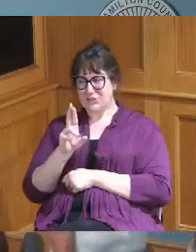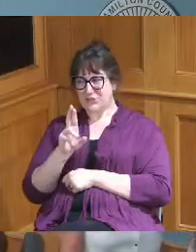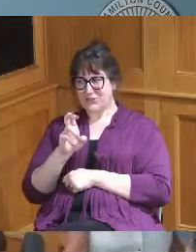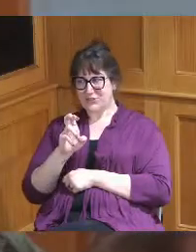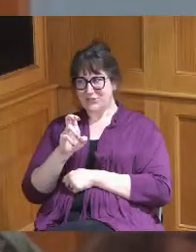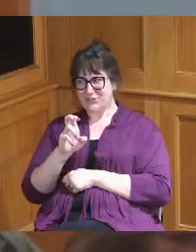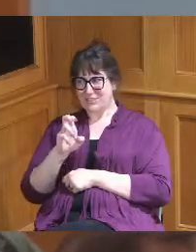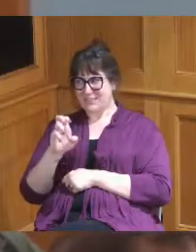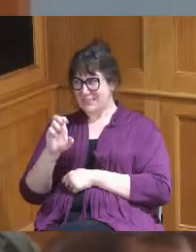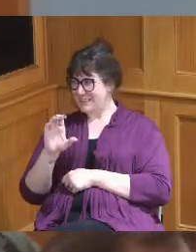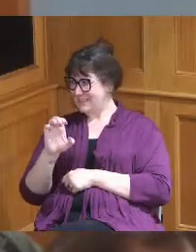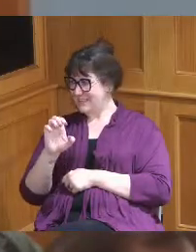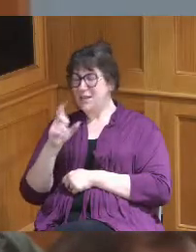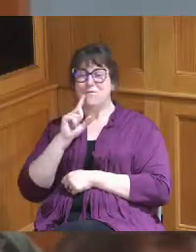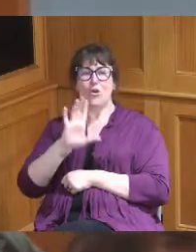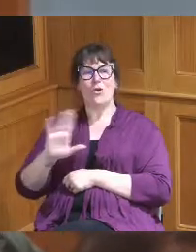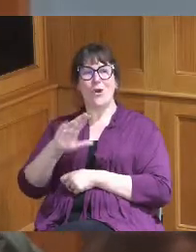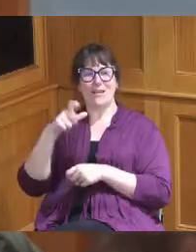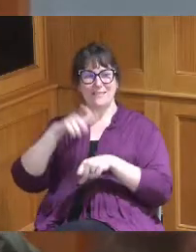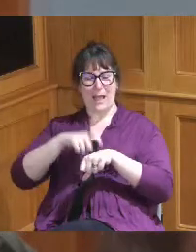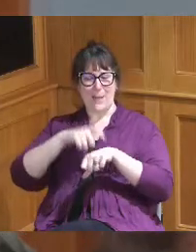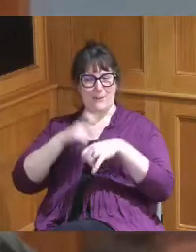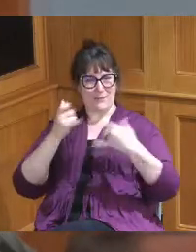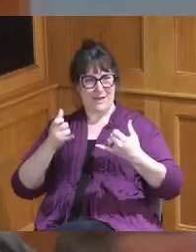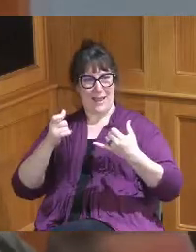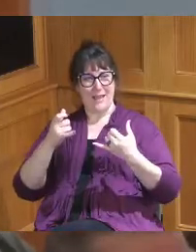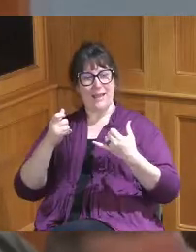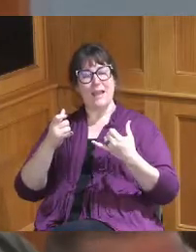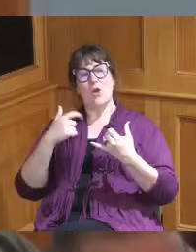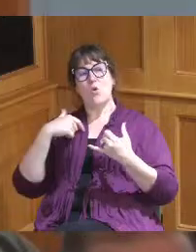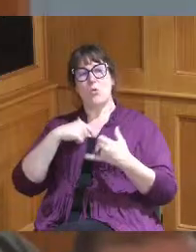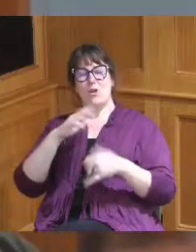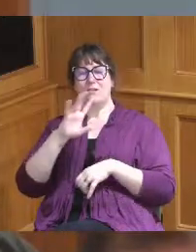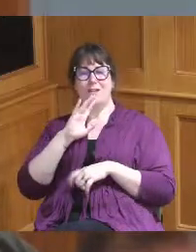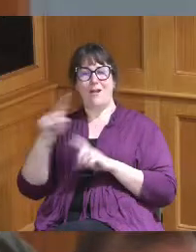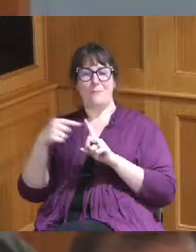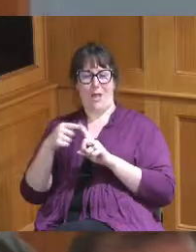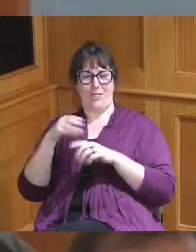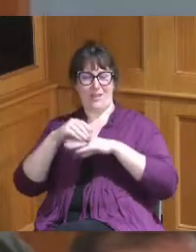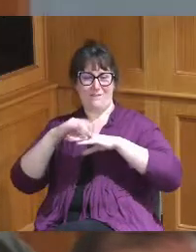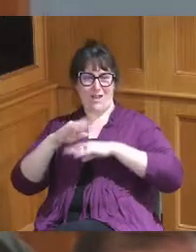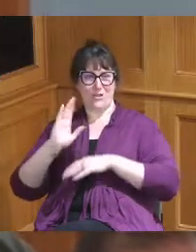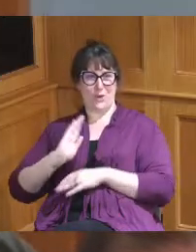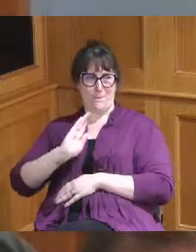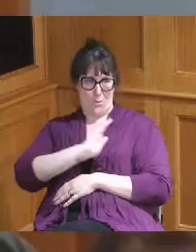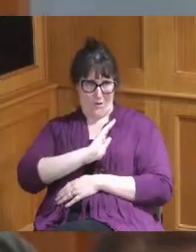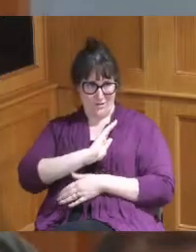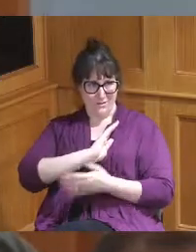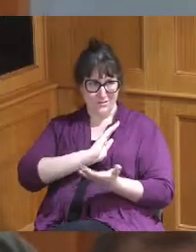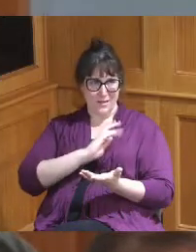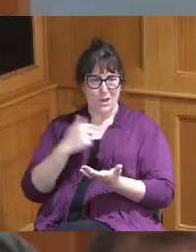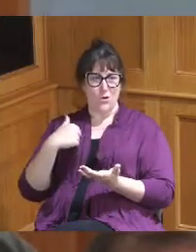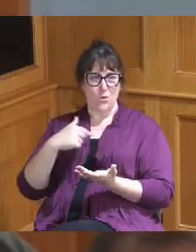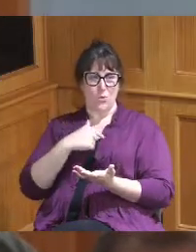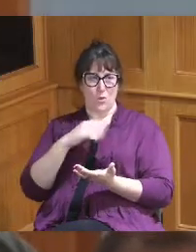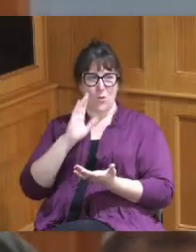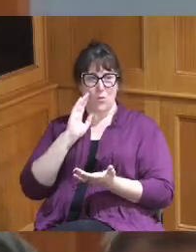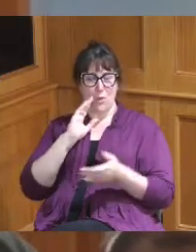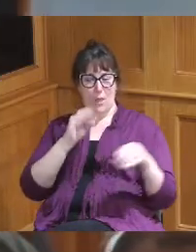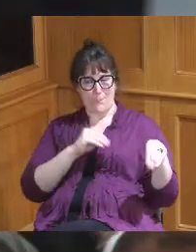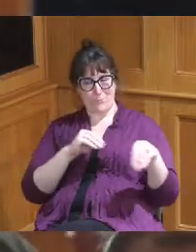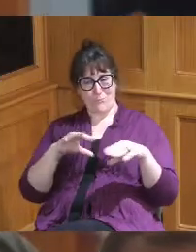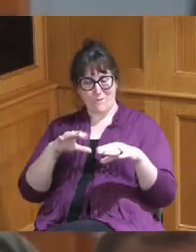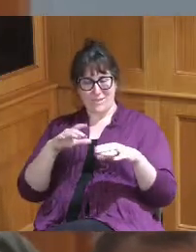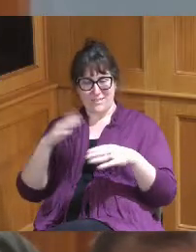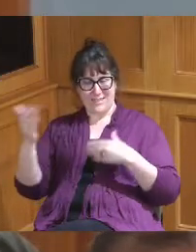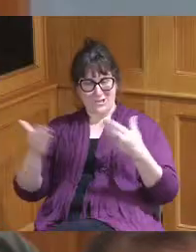your time today. So today we are here to talk about the Hamilton County Youth Advisory Board, and we'll kind of just move into our introductions,